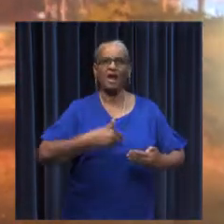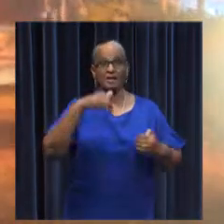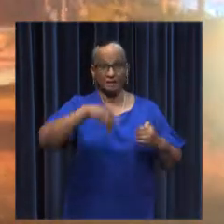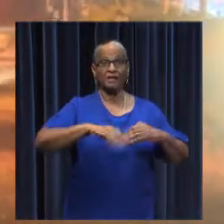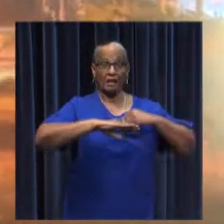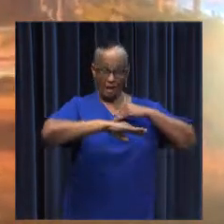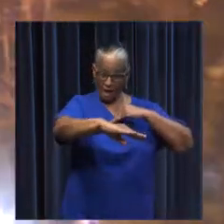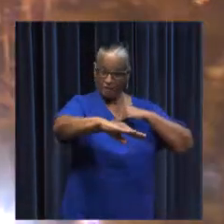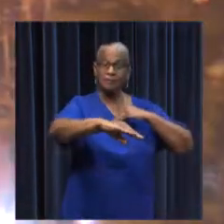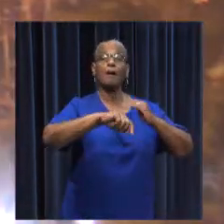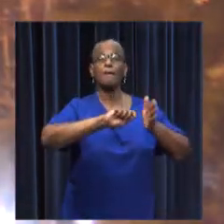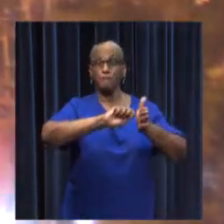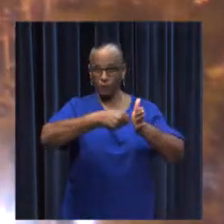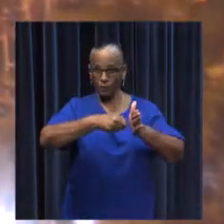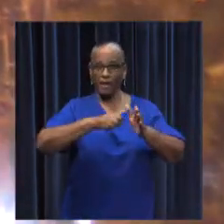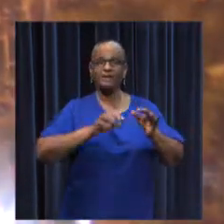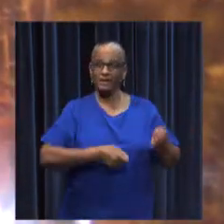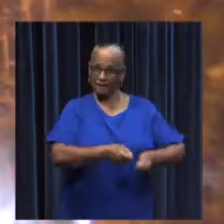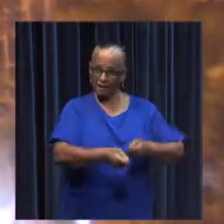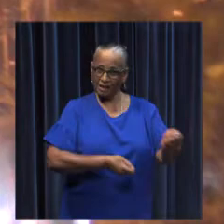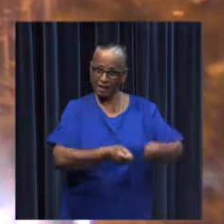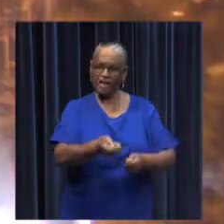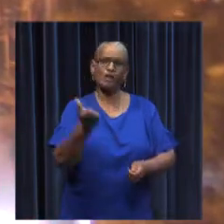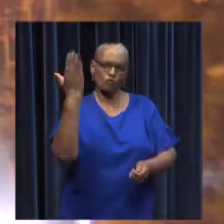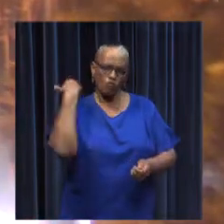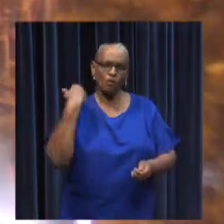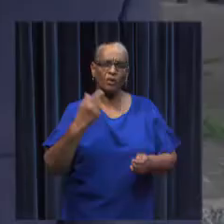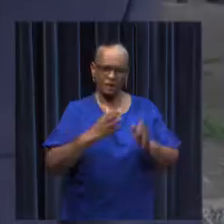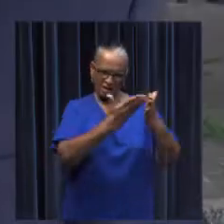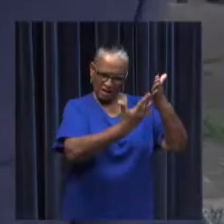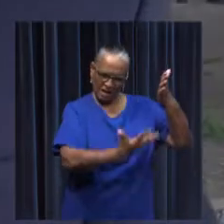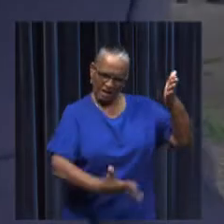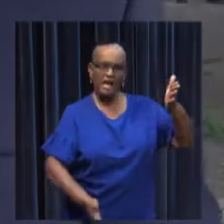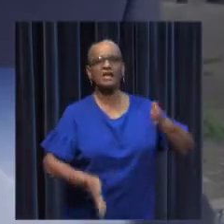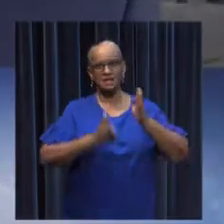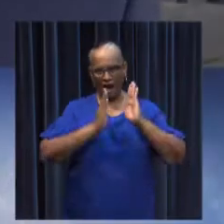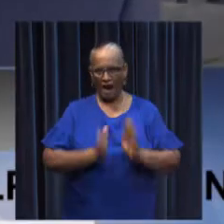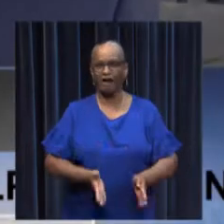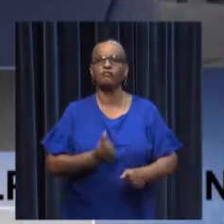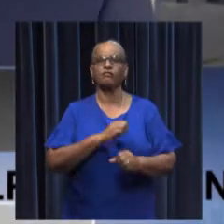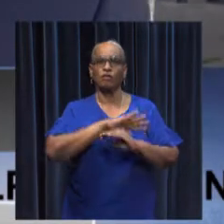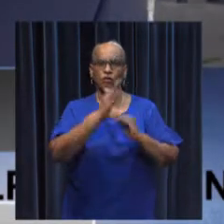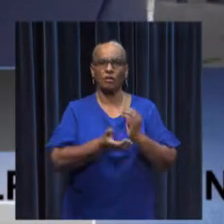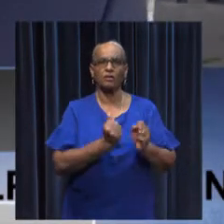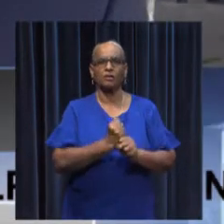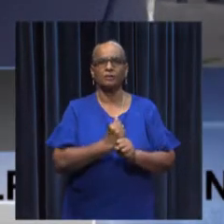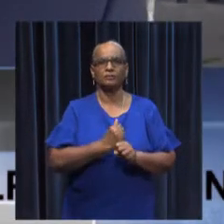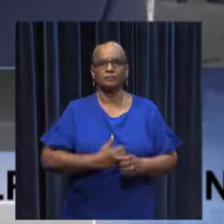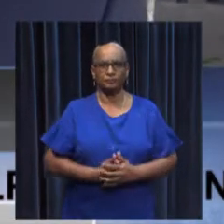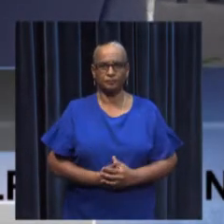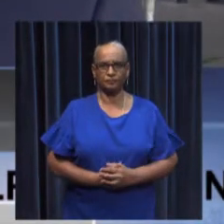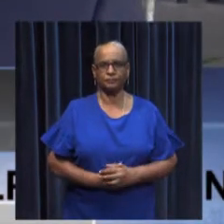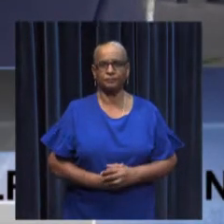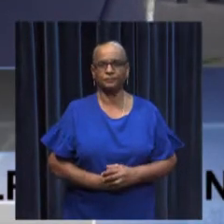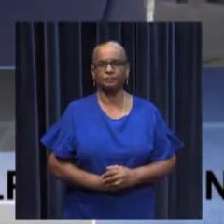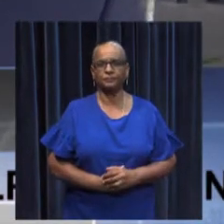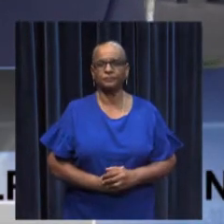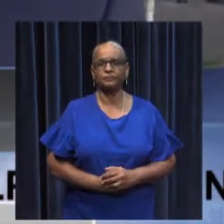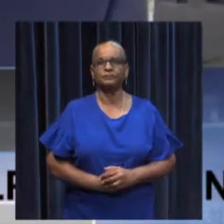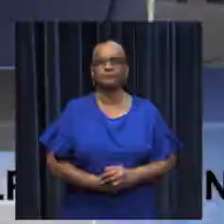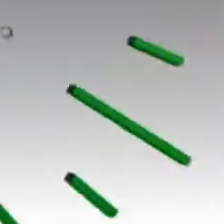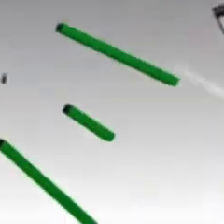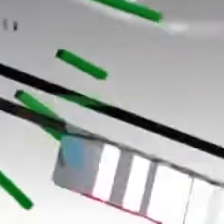every day, according to Minister Dotson. With this national project, the government wants to complete the previous application